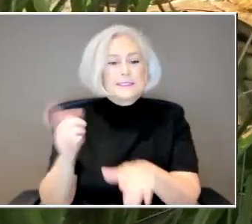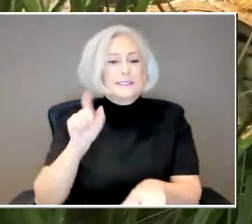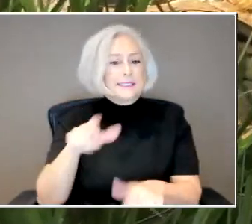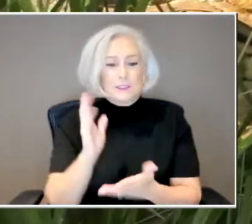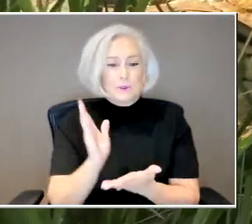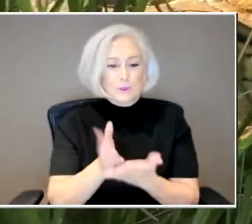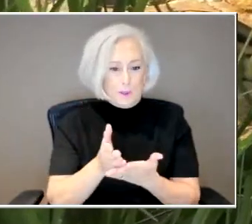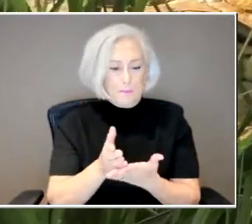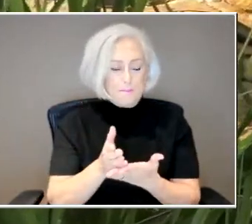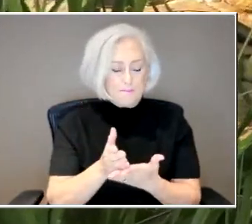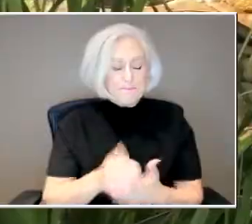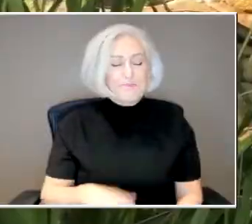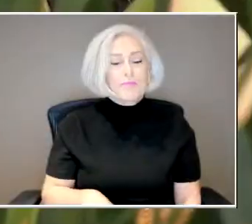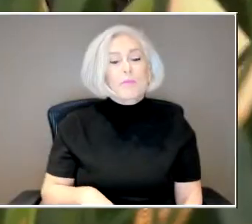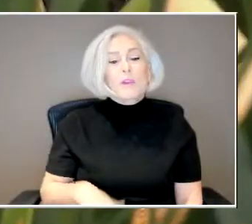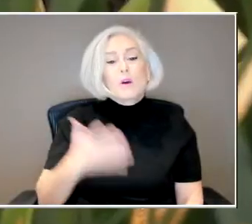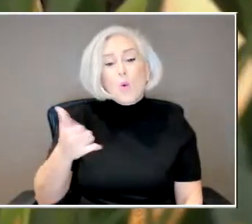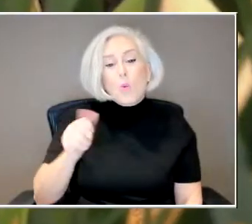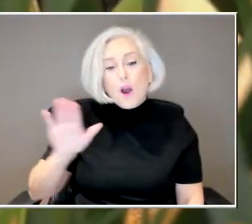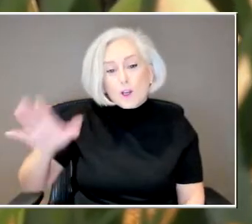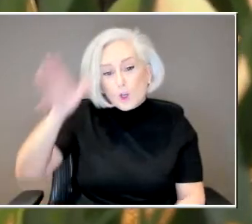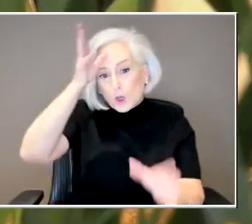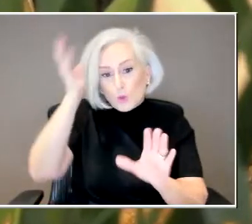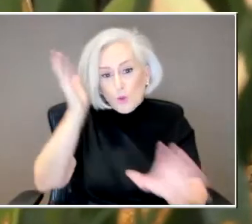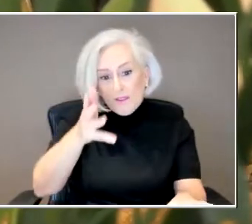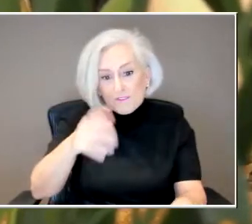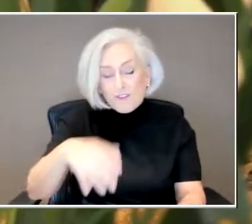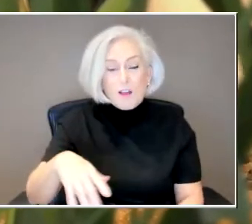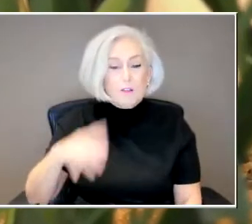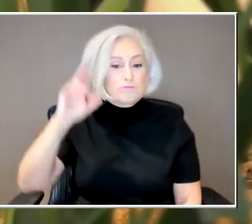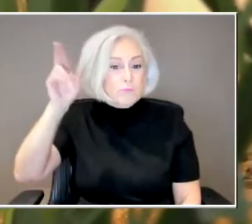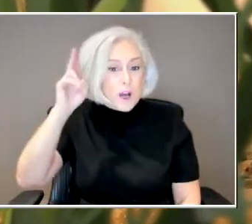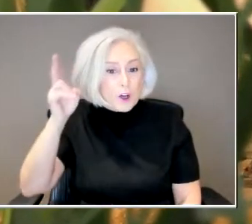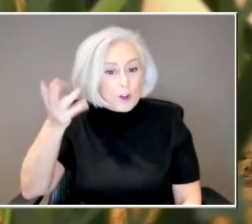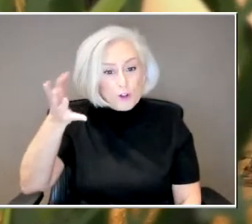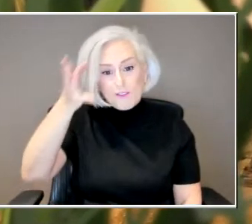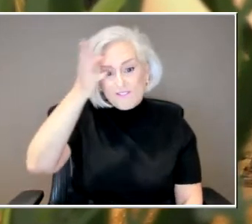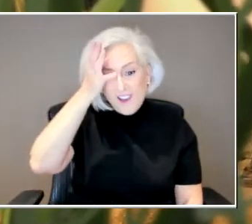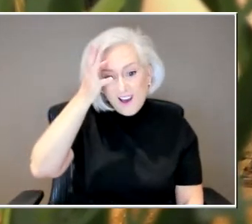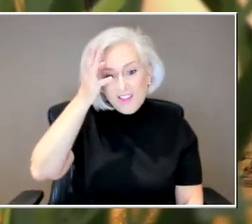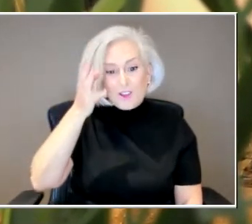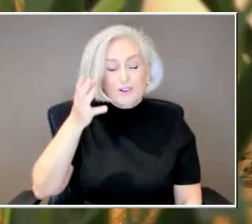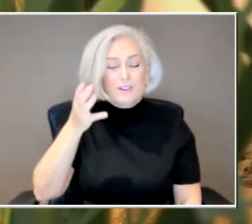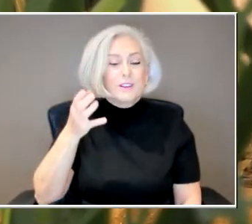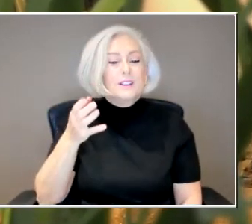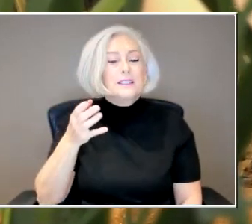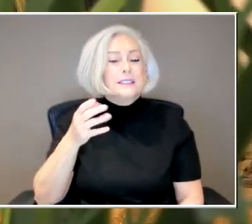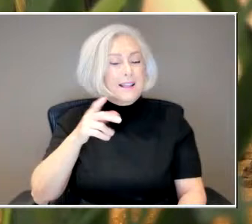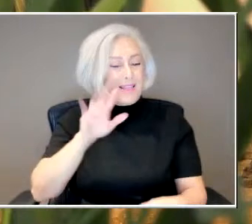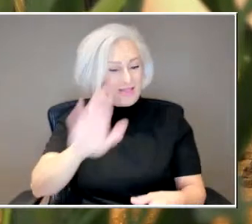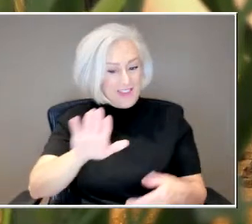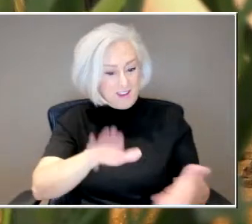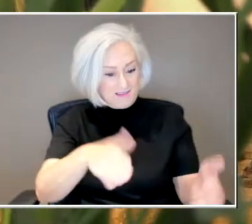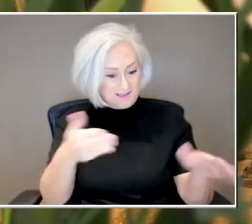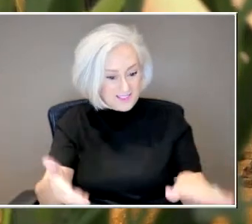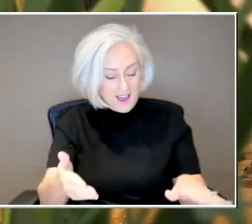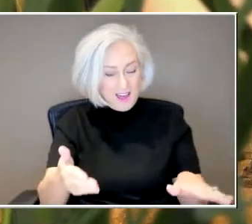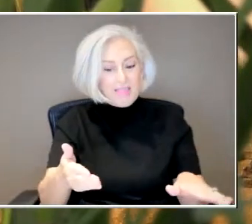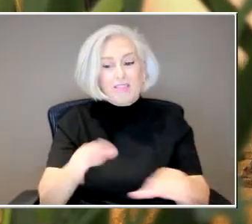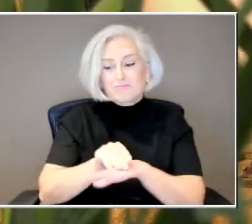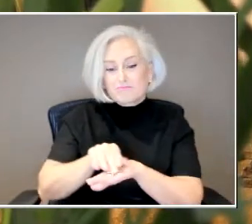loss of her grandfather, uncle, and now father to be a path to better outcomes for her own children and